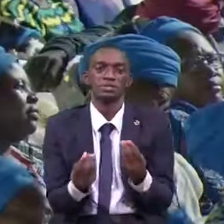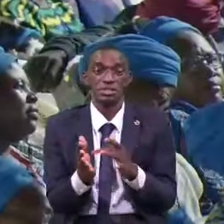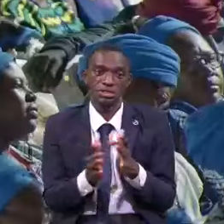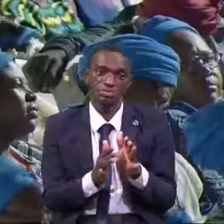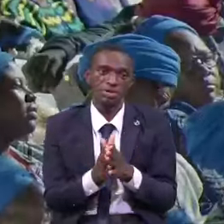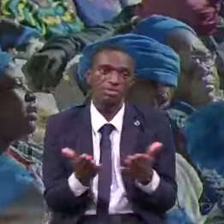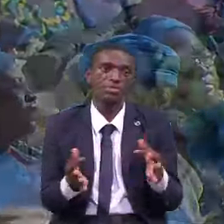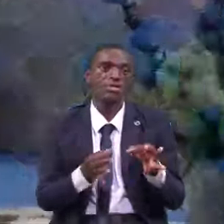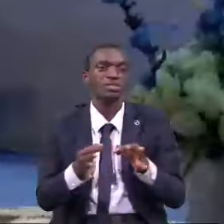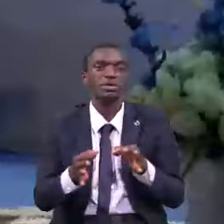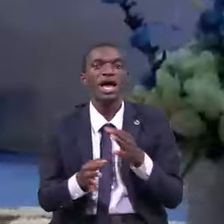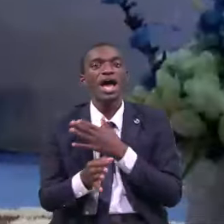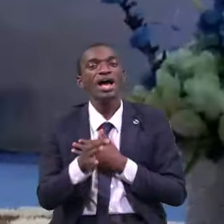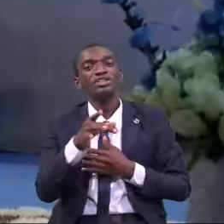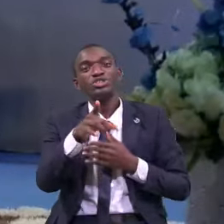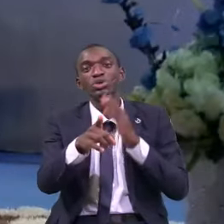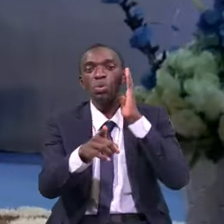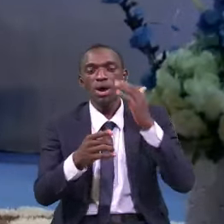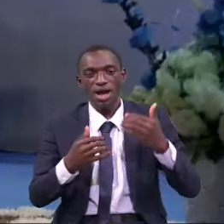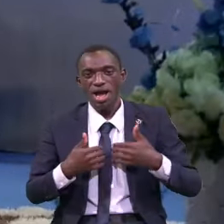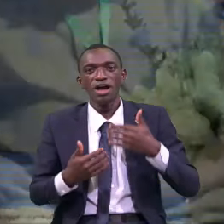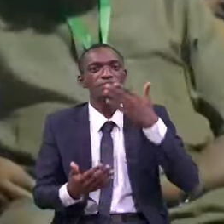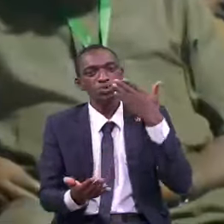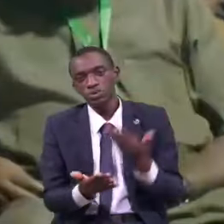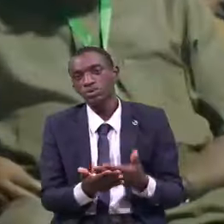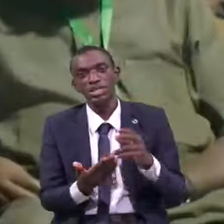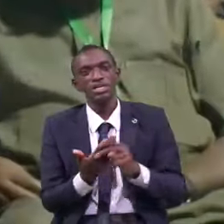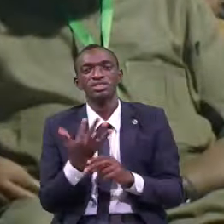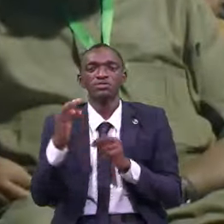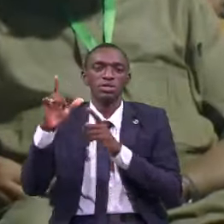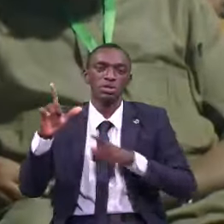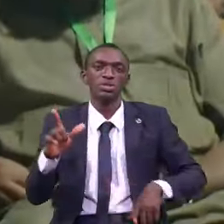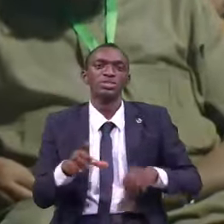And you will have the goodness of the Lord.